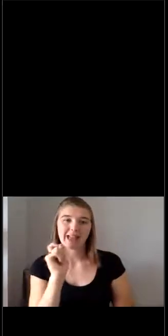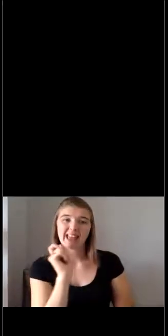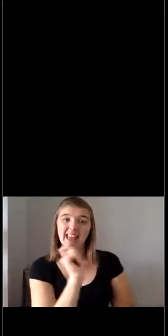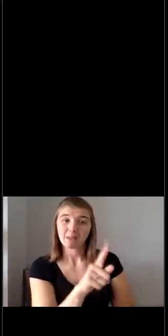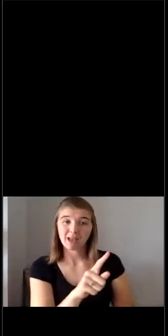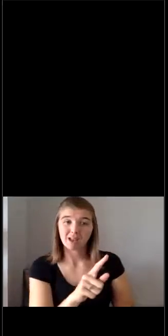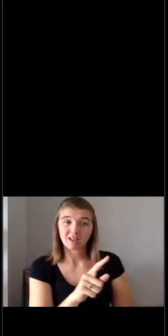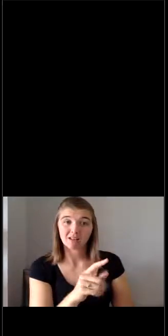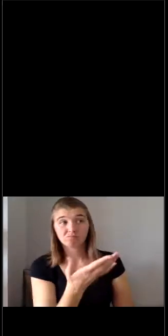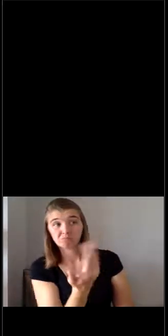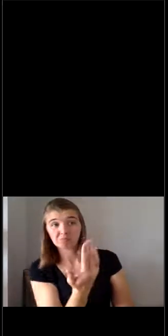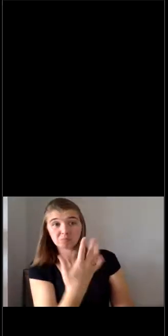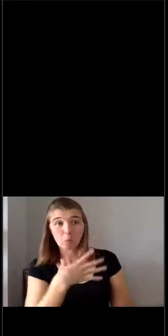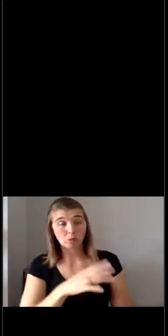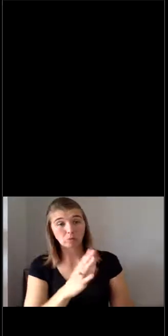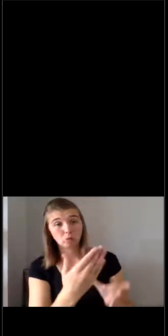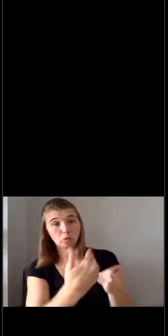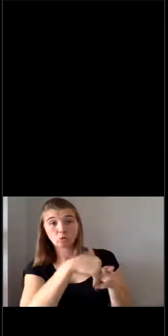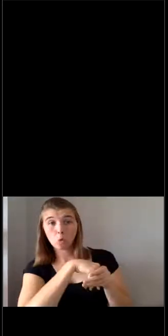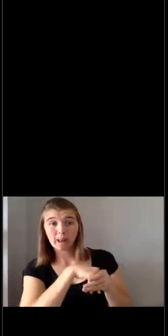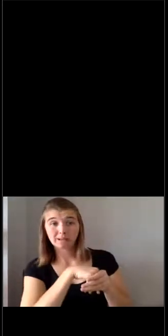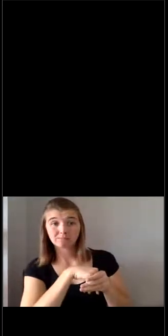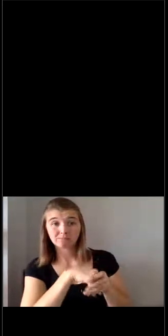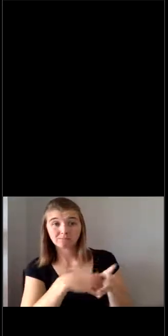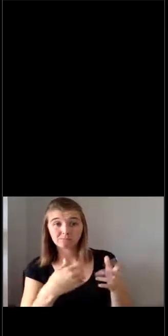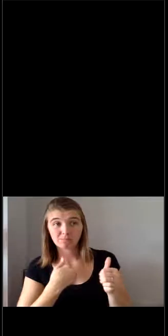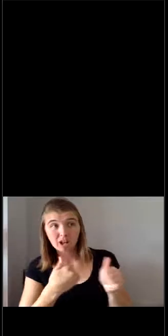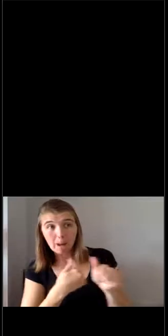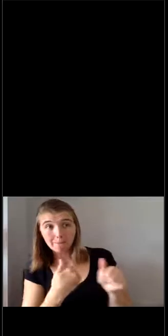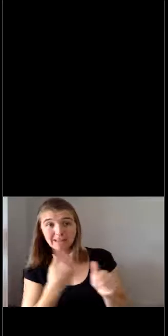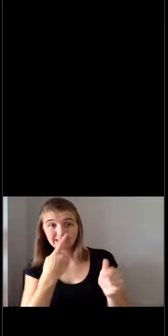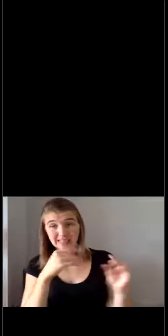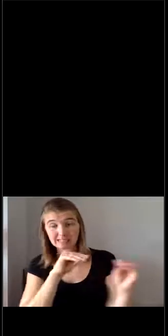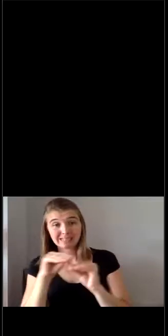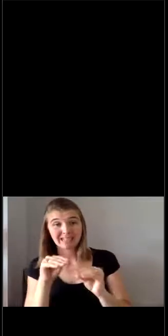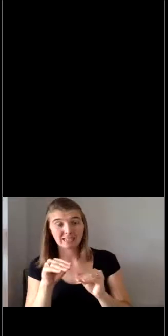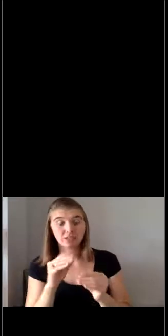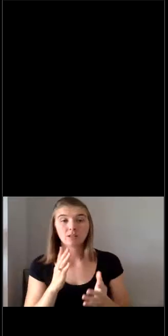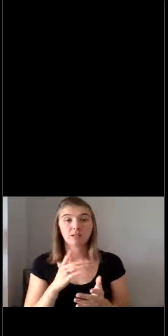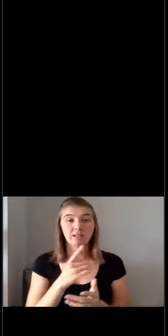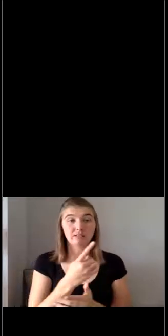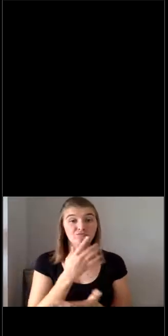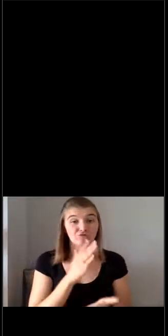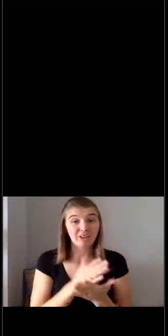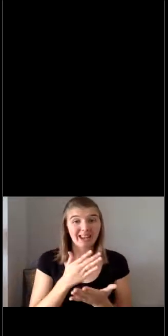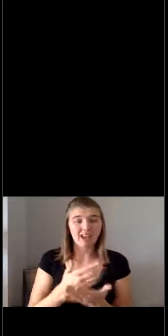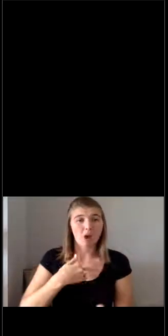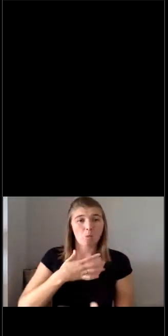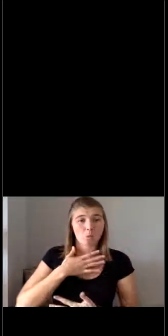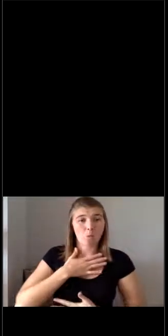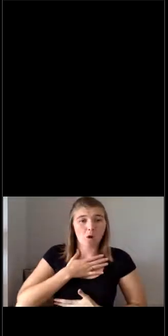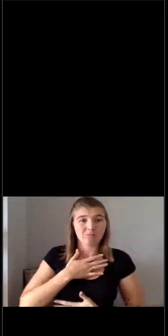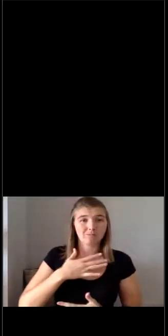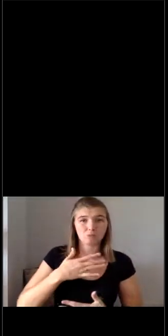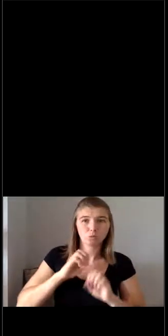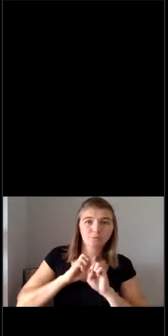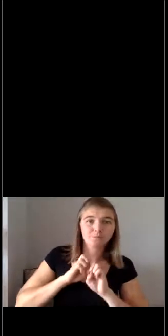is send some kind of offer to attendees from today. So perhaps you or Laura could organise sending that out as a thank you to everyone for